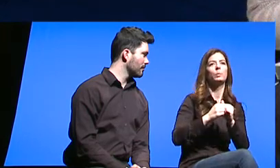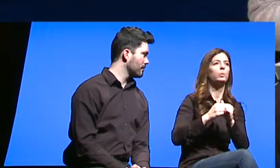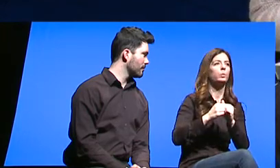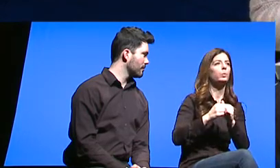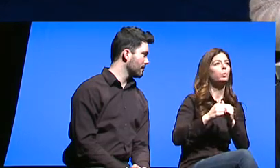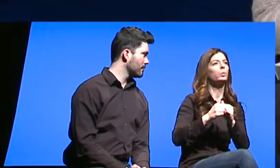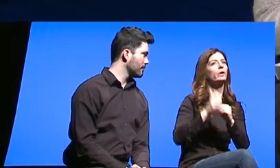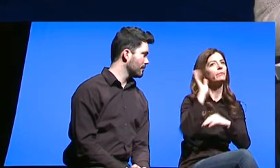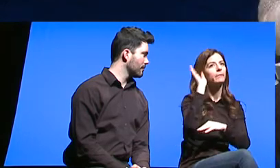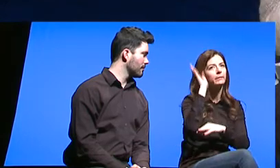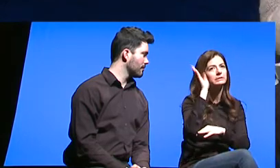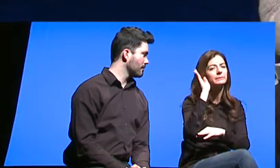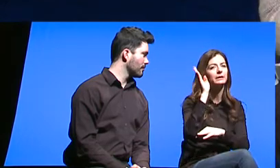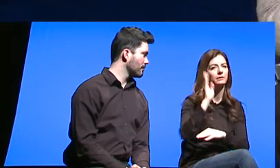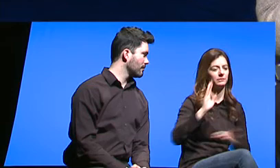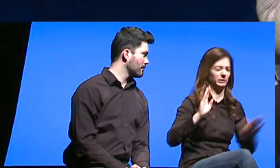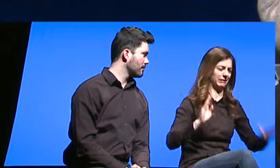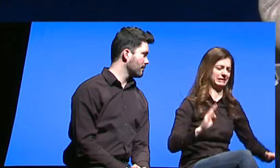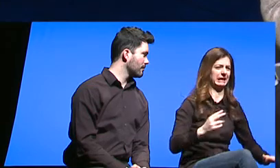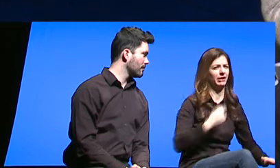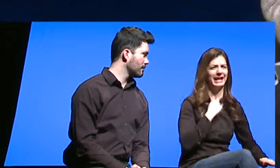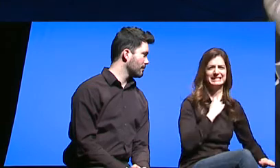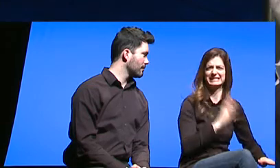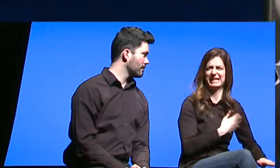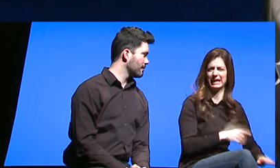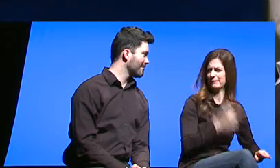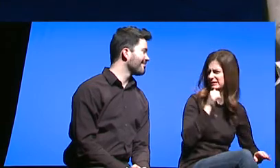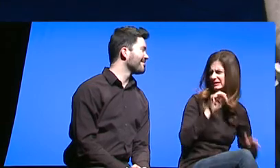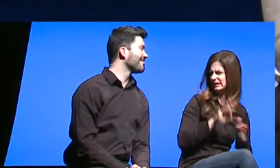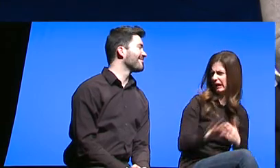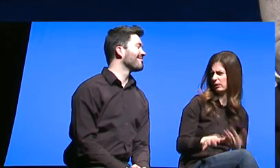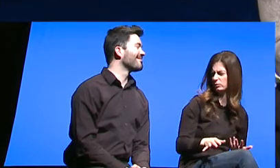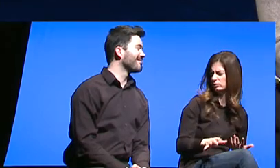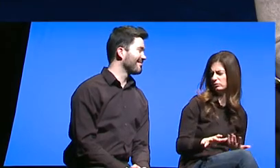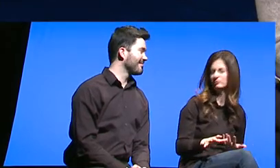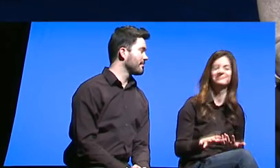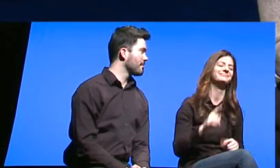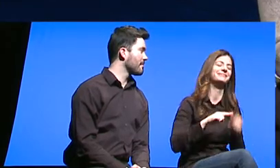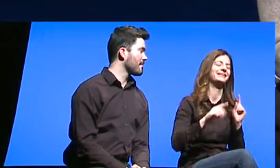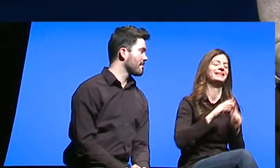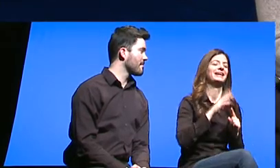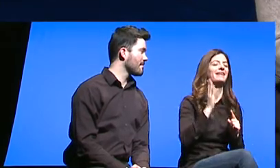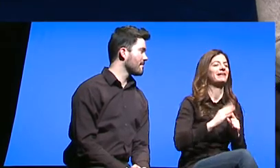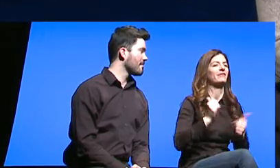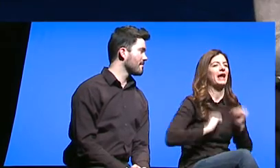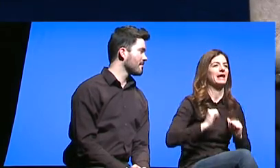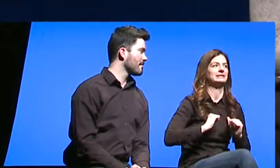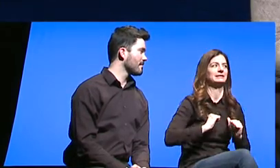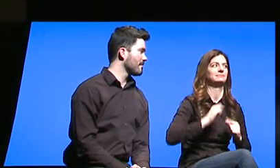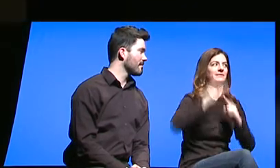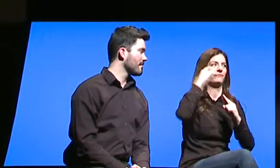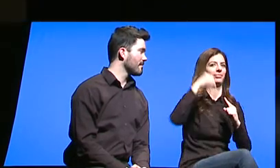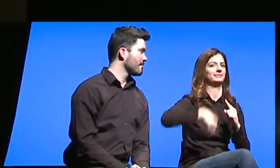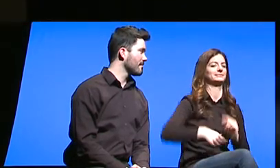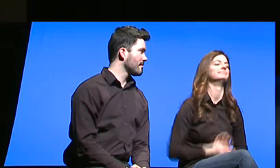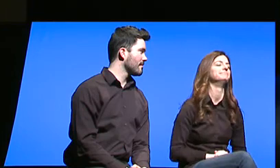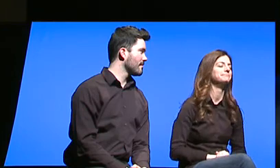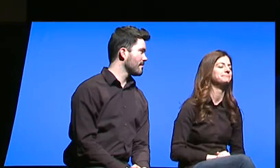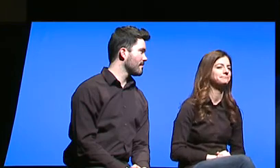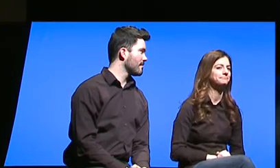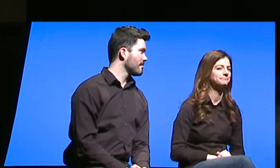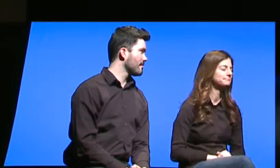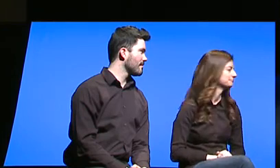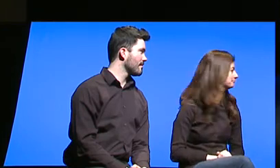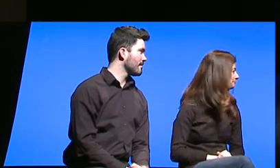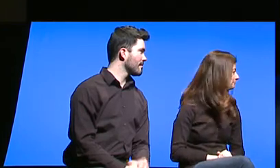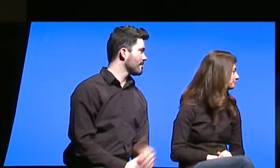when I was really, really little, but I don't think that counts. But I've never acted outside of this performance. Amir, you're